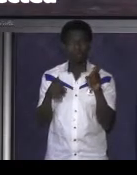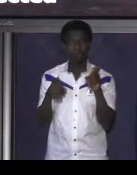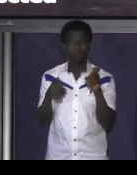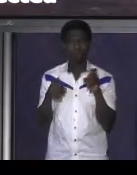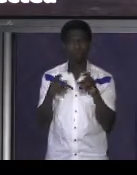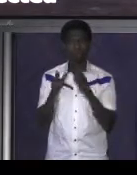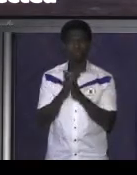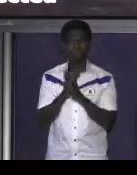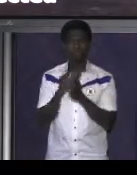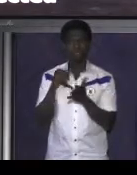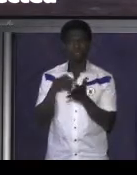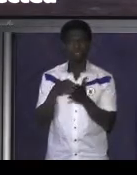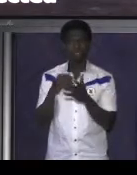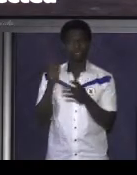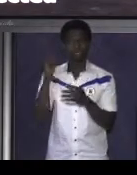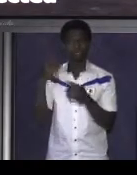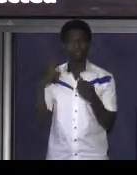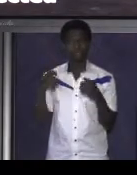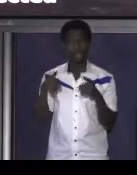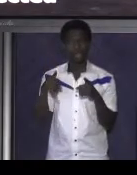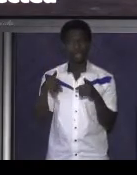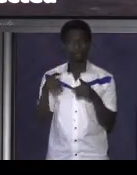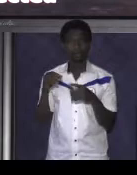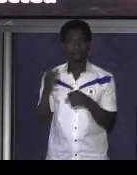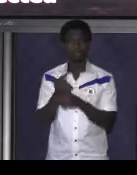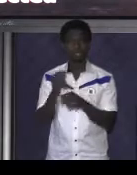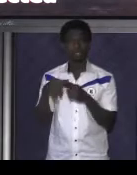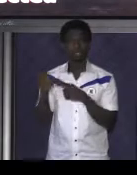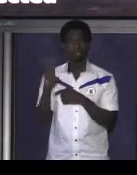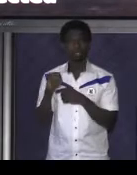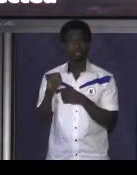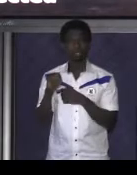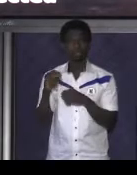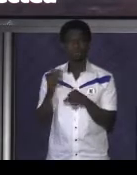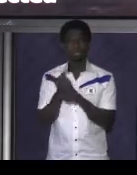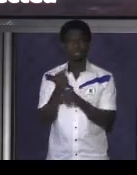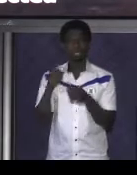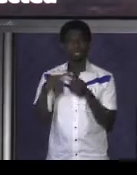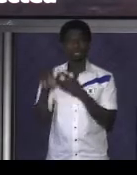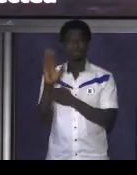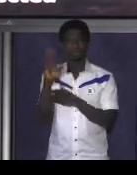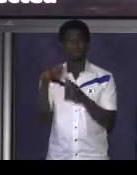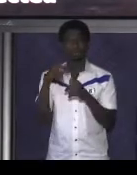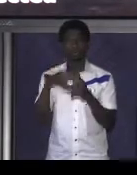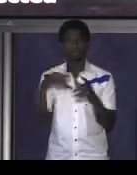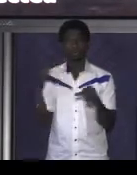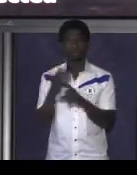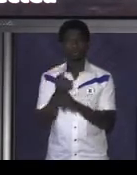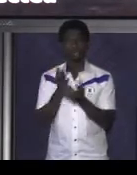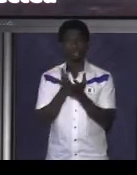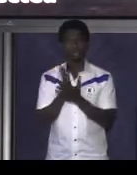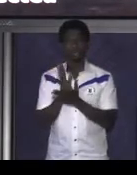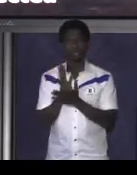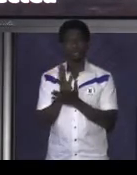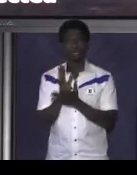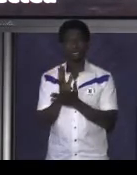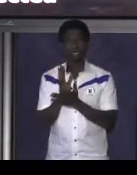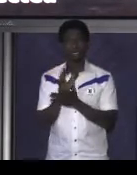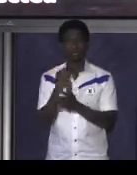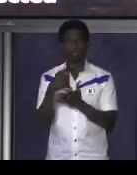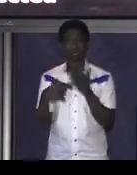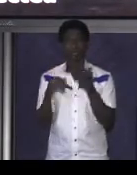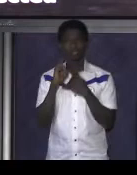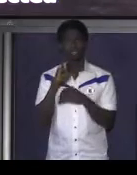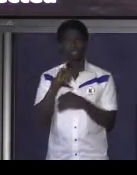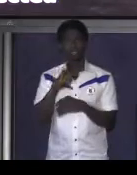you pray that the wishes should happen, get to them, get to God, or get corrected. What